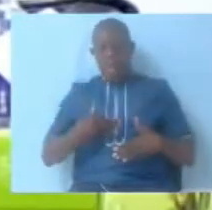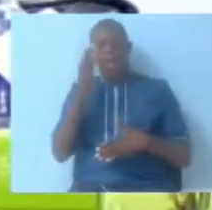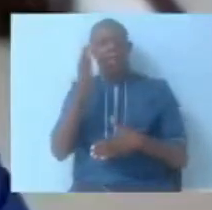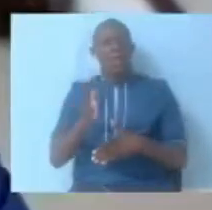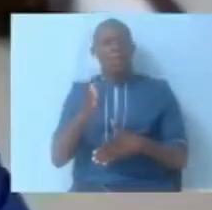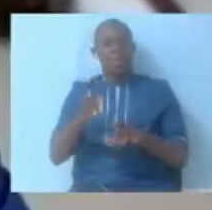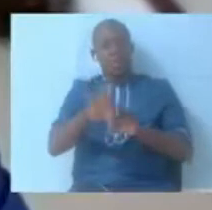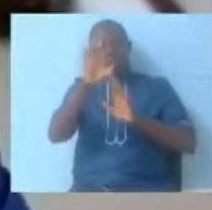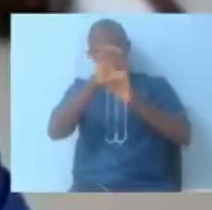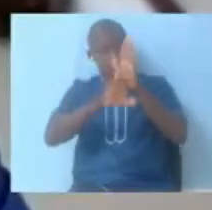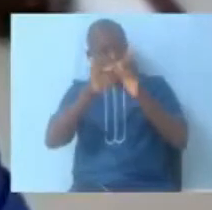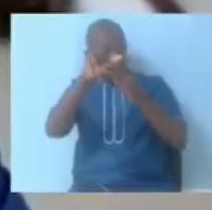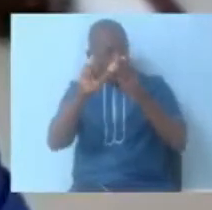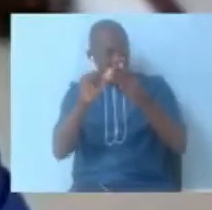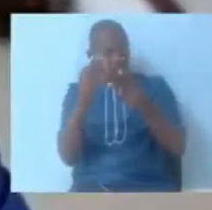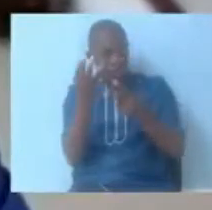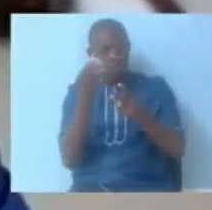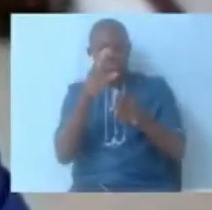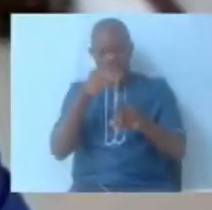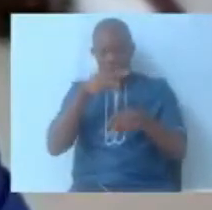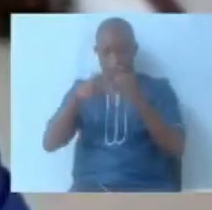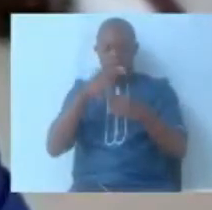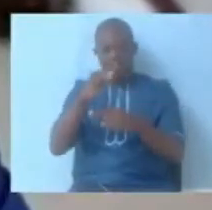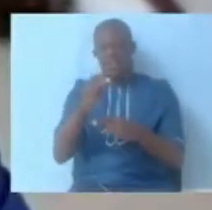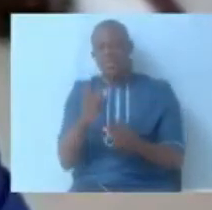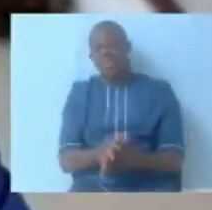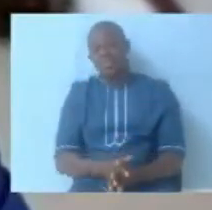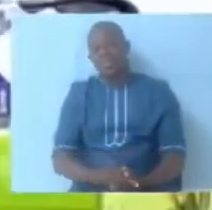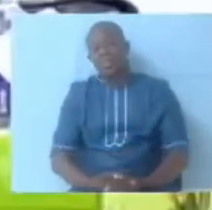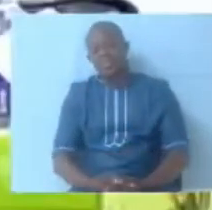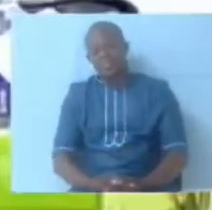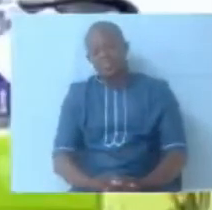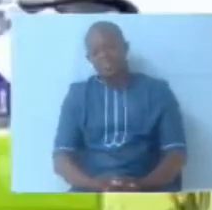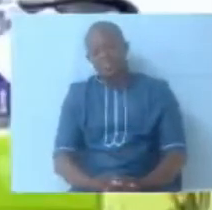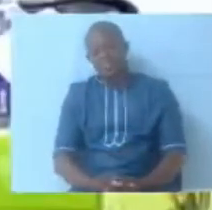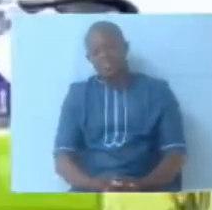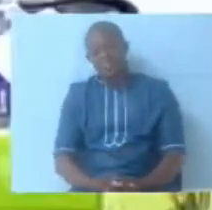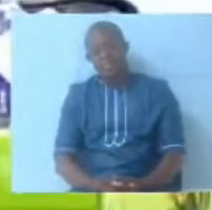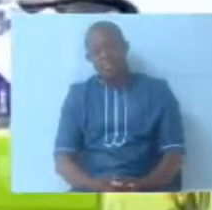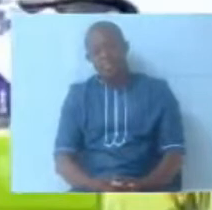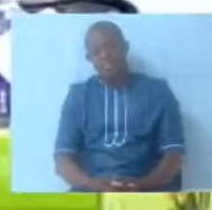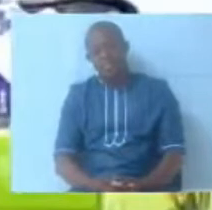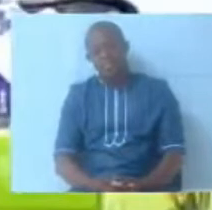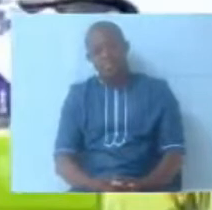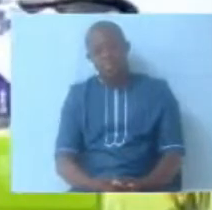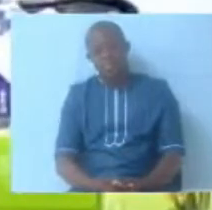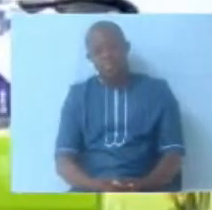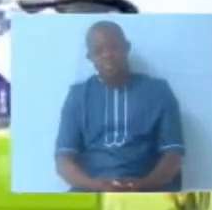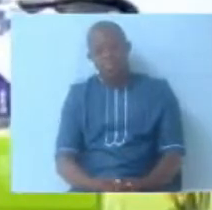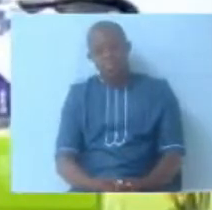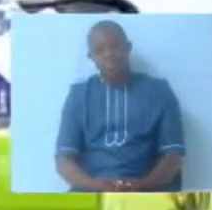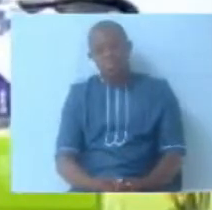may hadama ya nyantolu be londi ke bambandi may ya lonko wole ka hadama dingulu kanta ila baluo